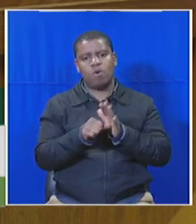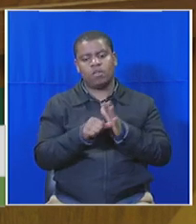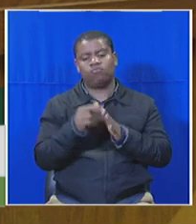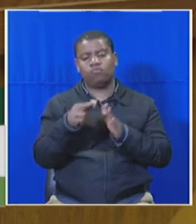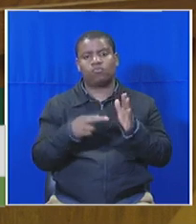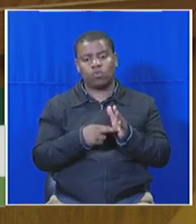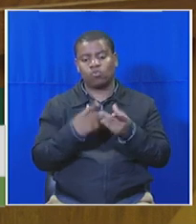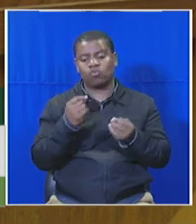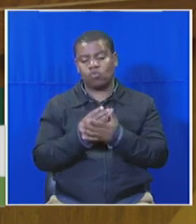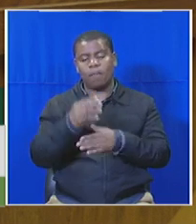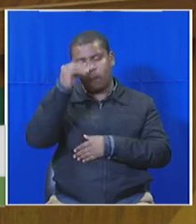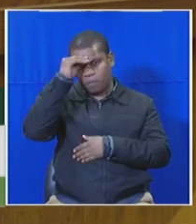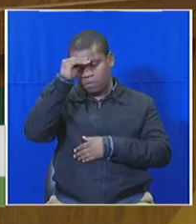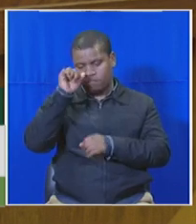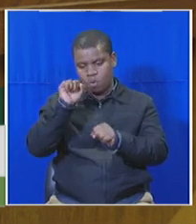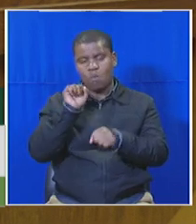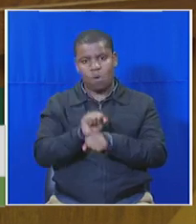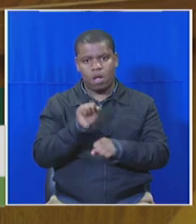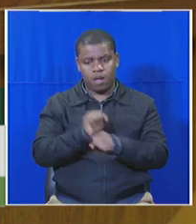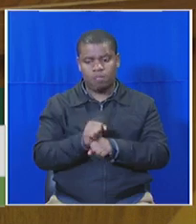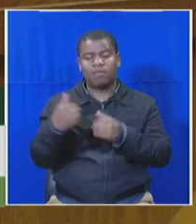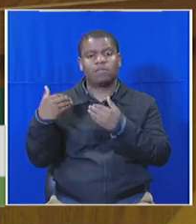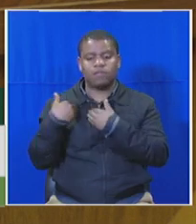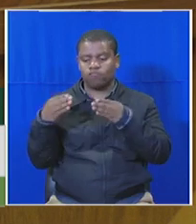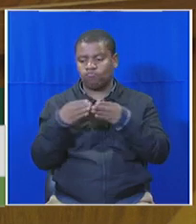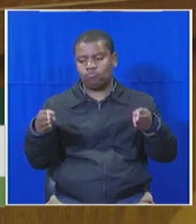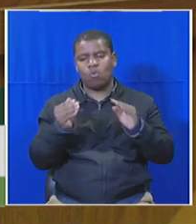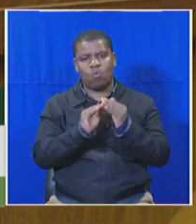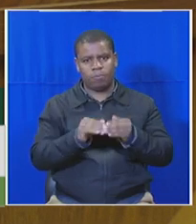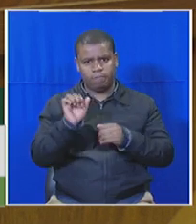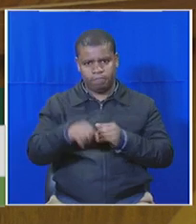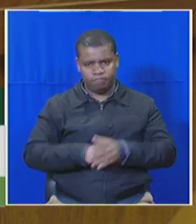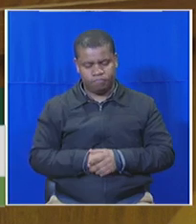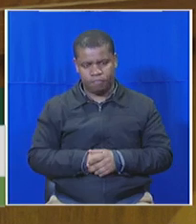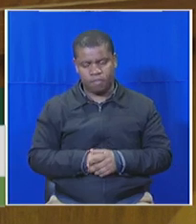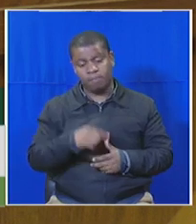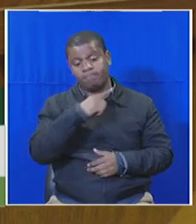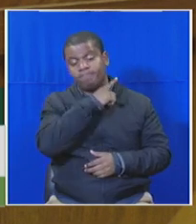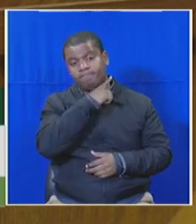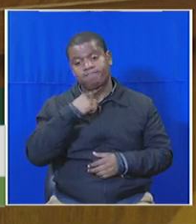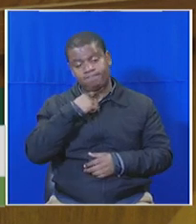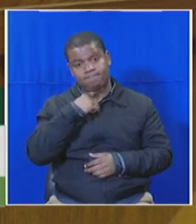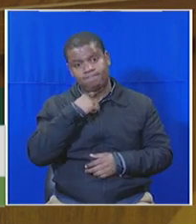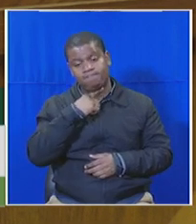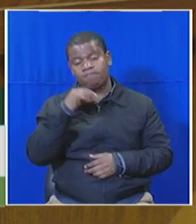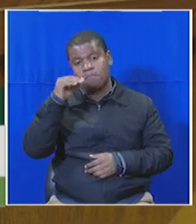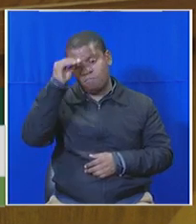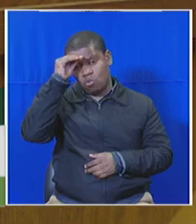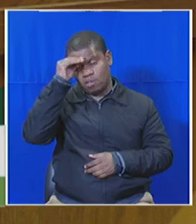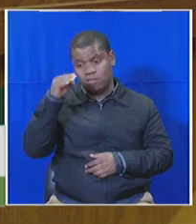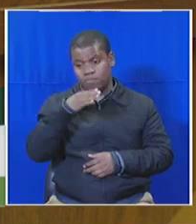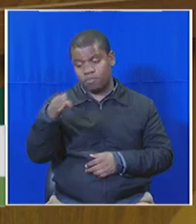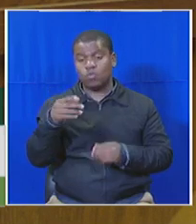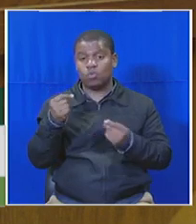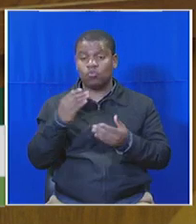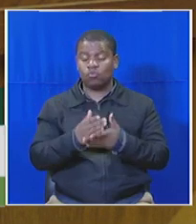assisting the work of the police in the safety of all citizens. The killing of police demands that the leaders of the police double